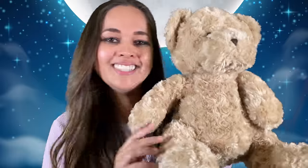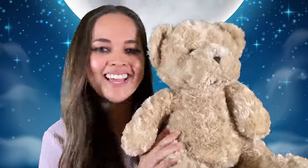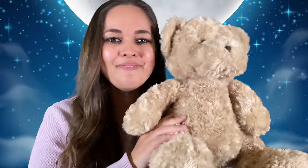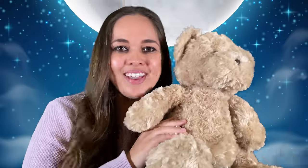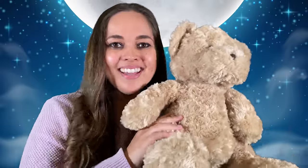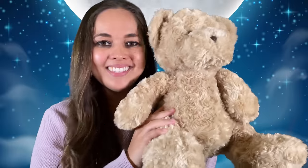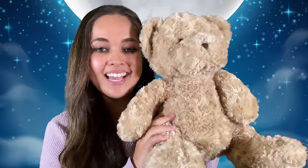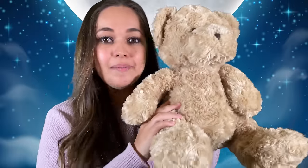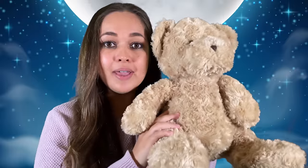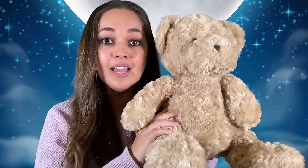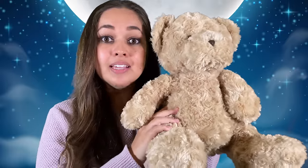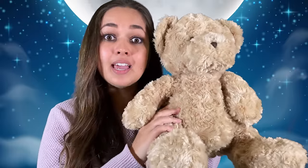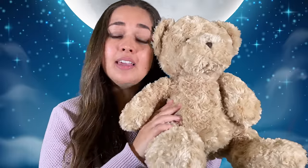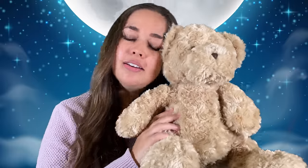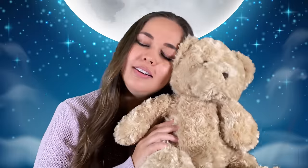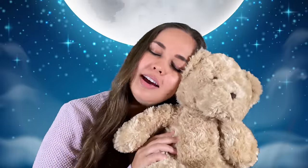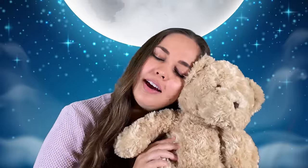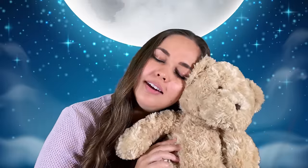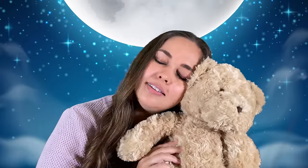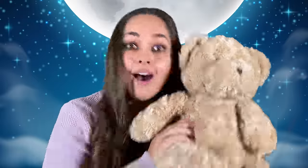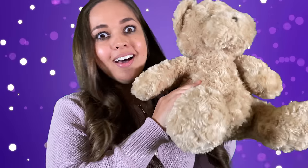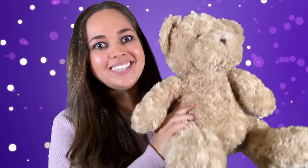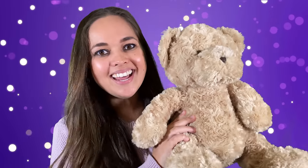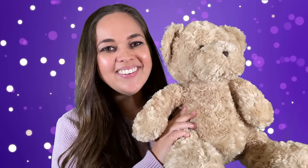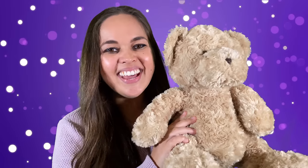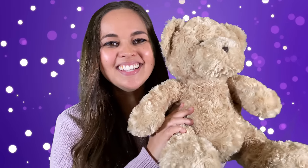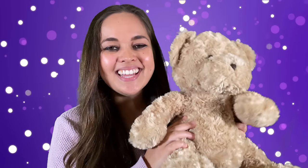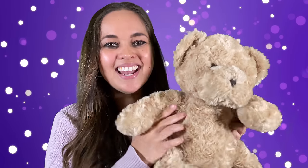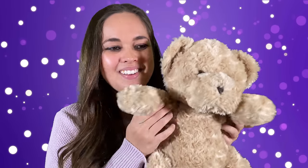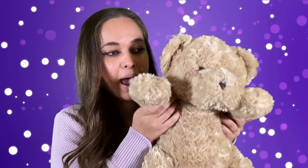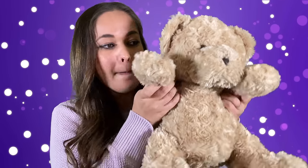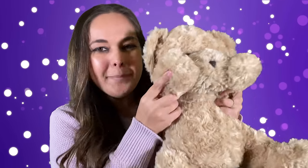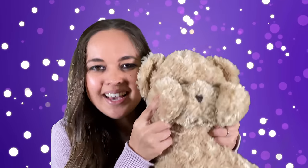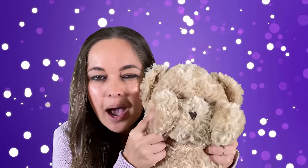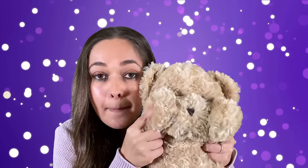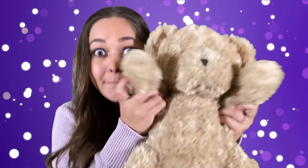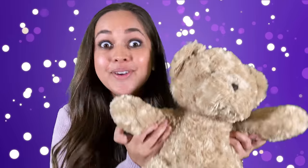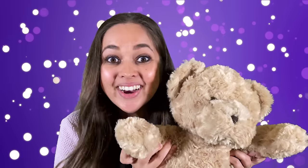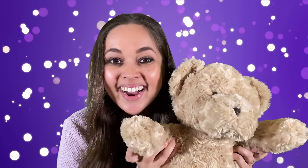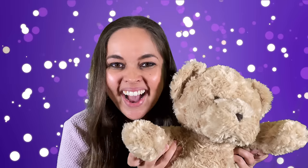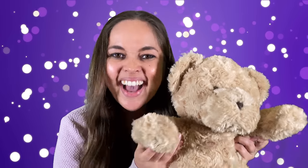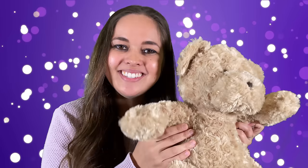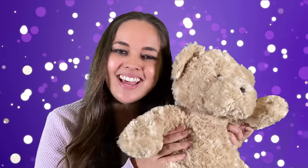Click! Teddy bear, say goodnight. Teddy bear,